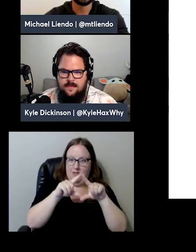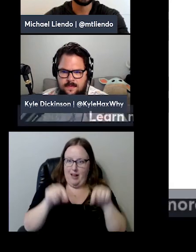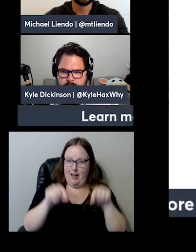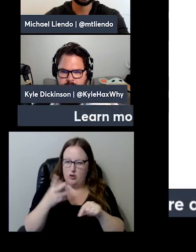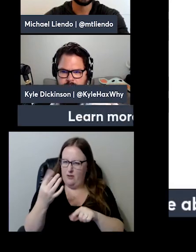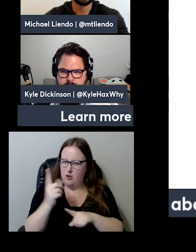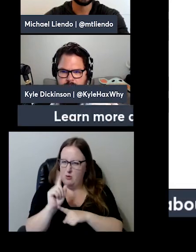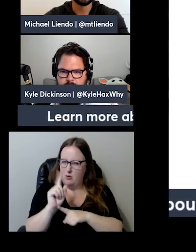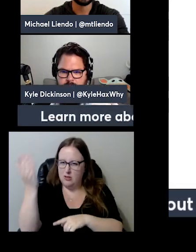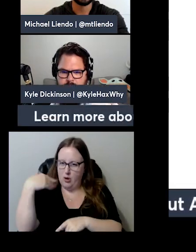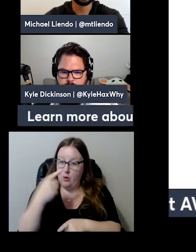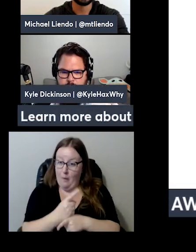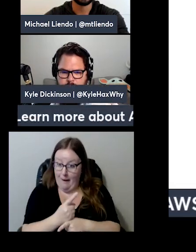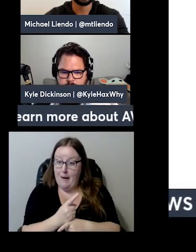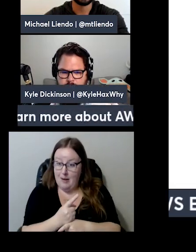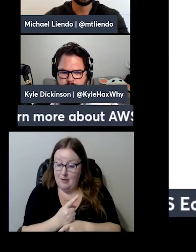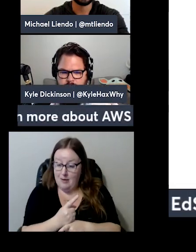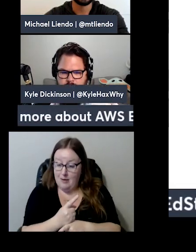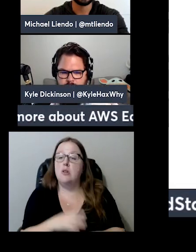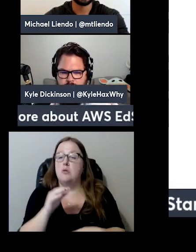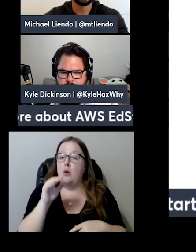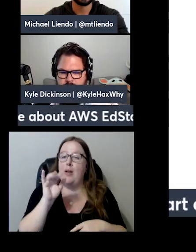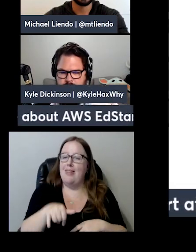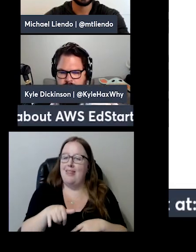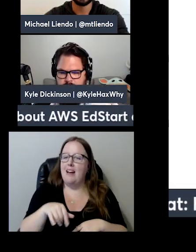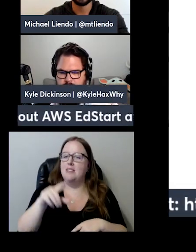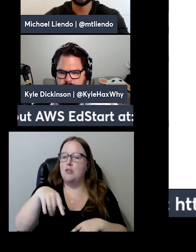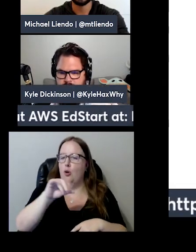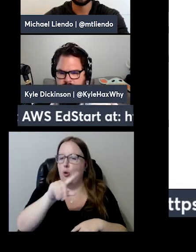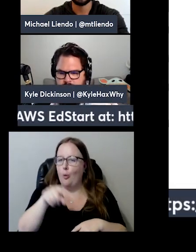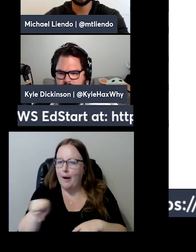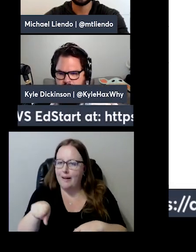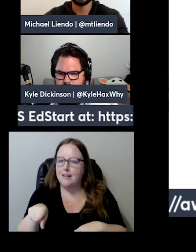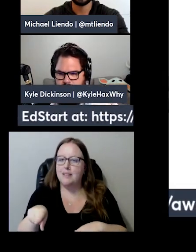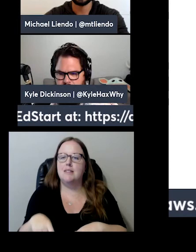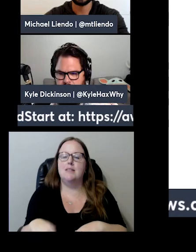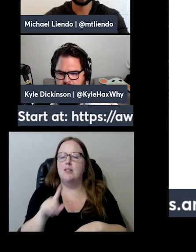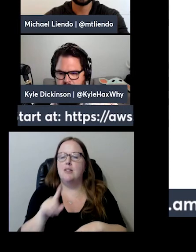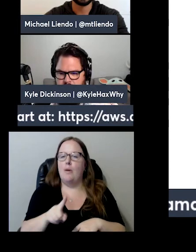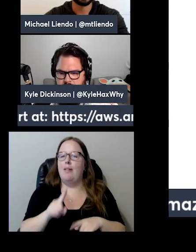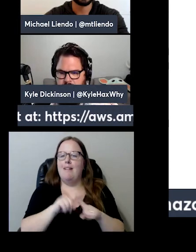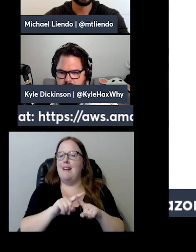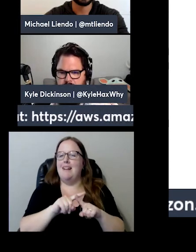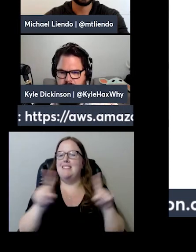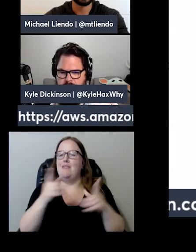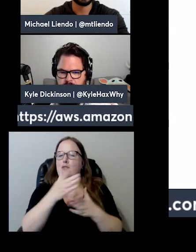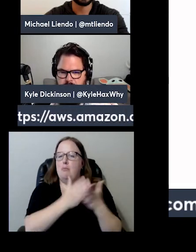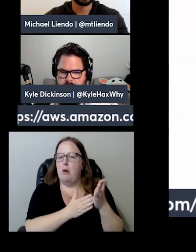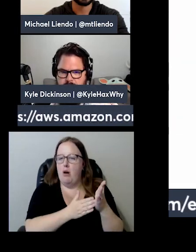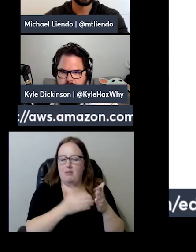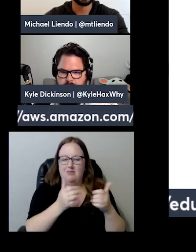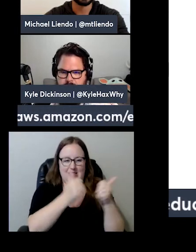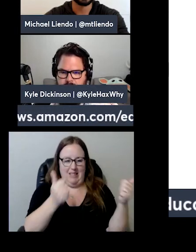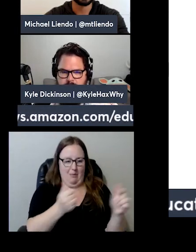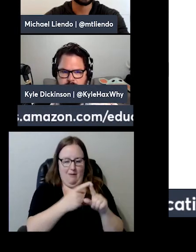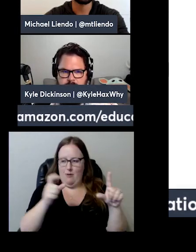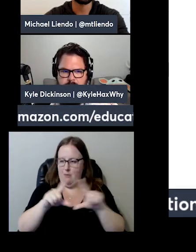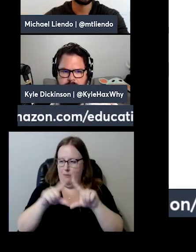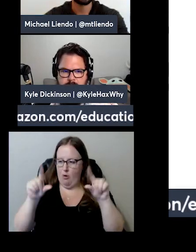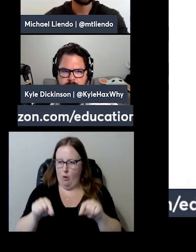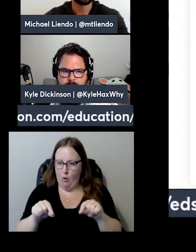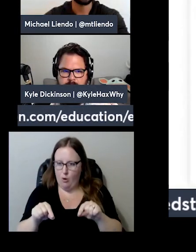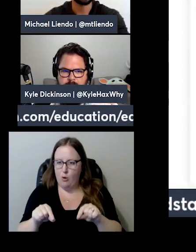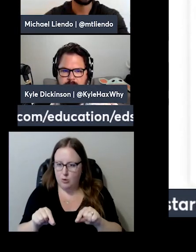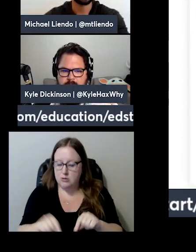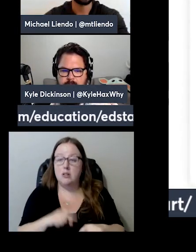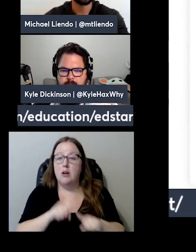So that's quizzing, and this is like a completely different part from flashcards, um, but these are